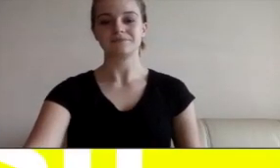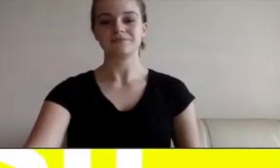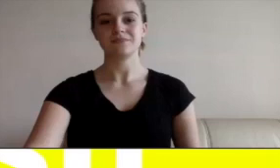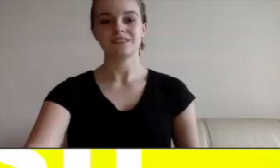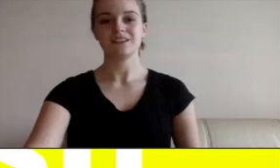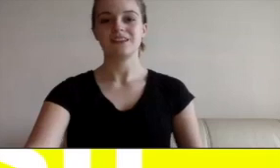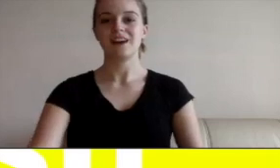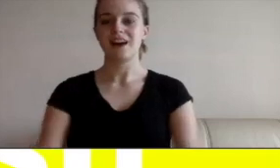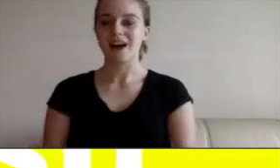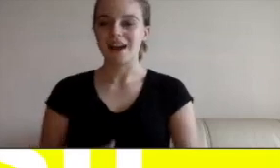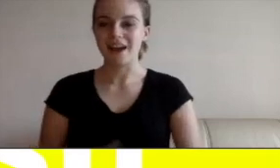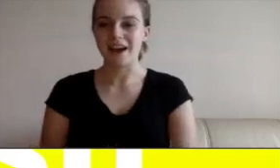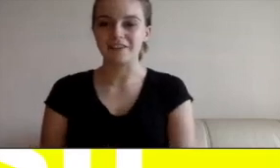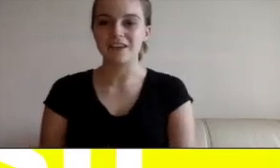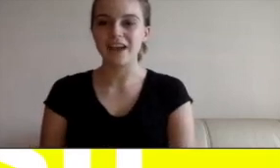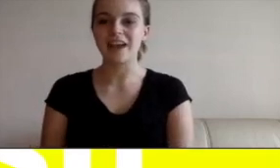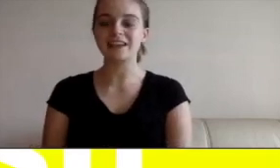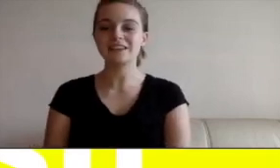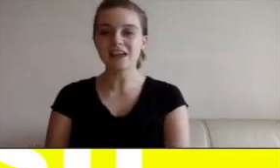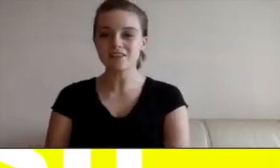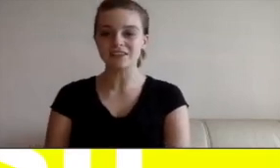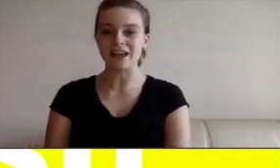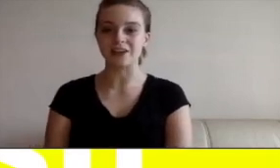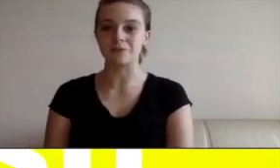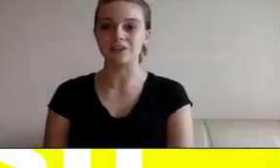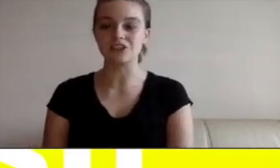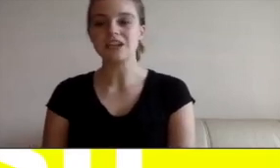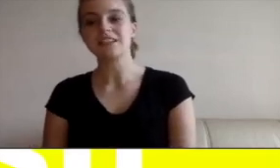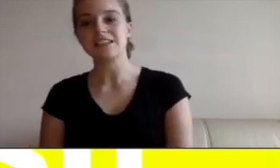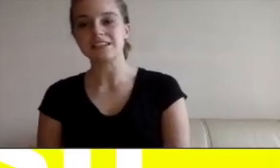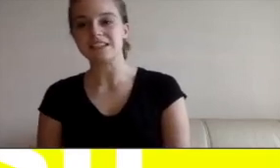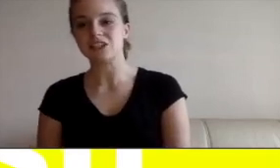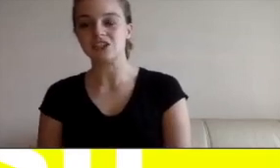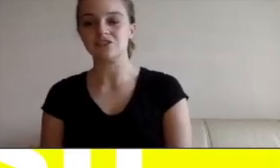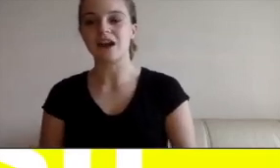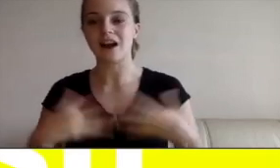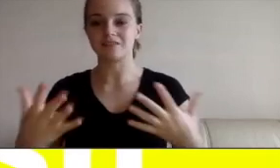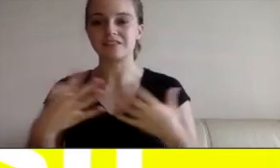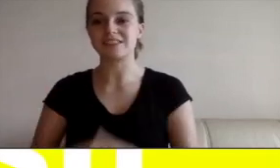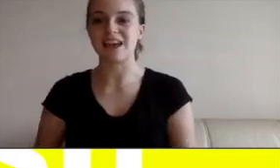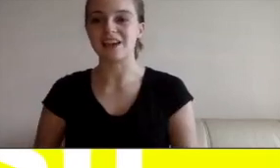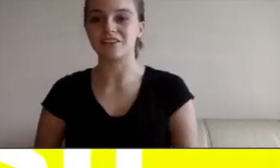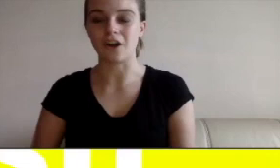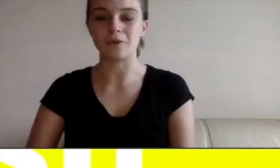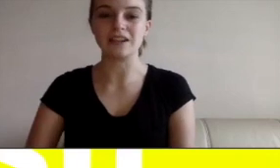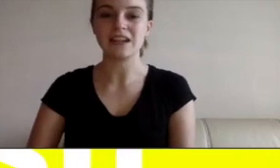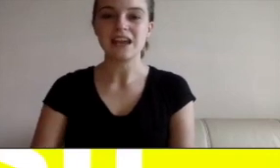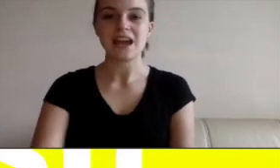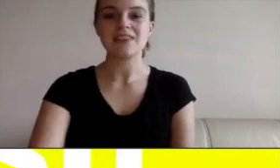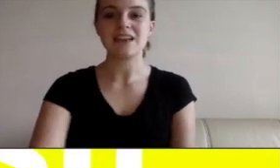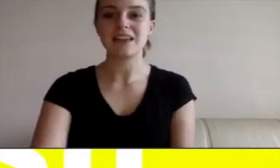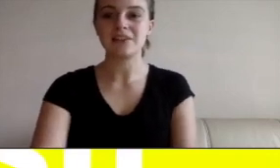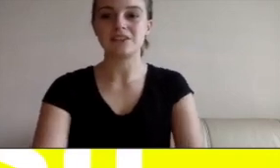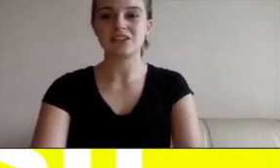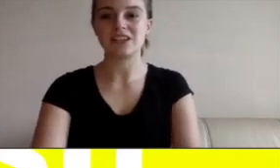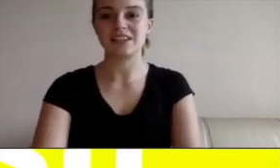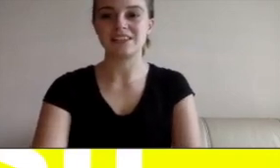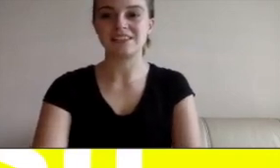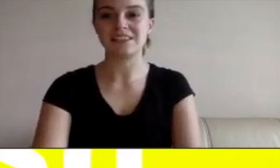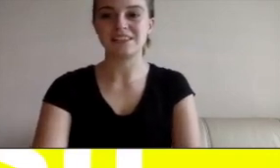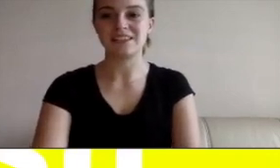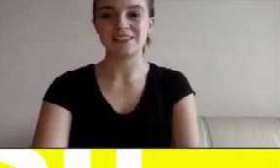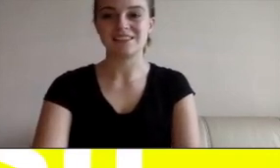and I have another language to teach you how to say hello in and that language